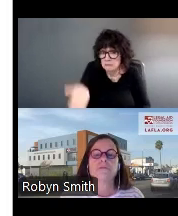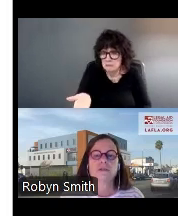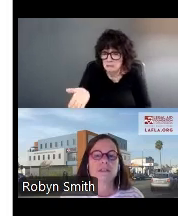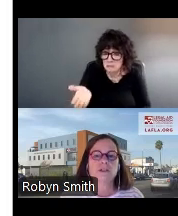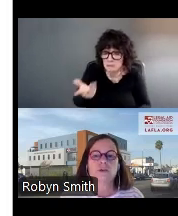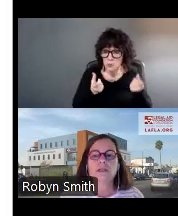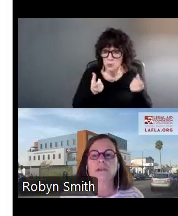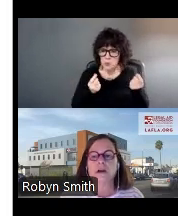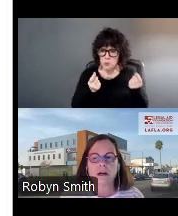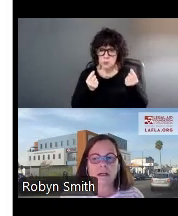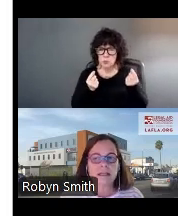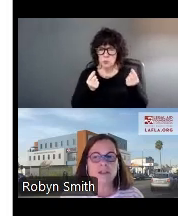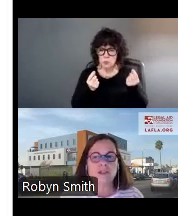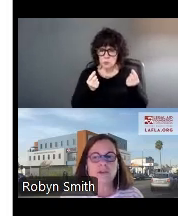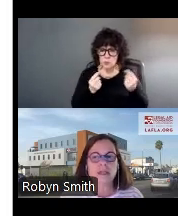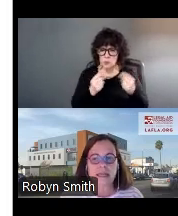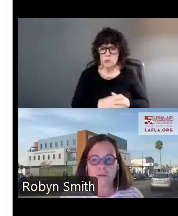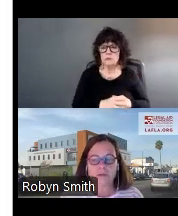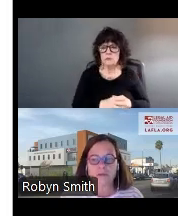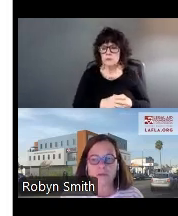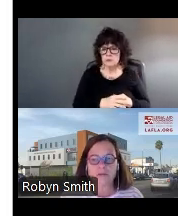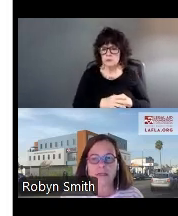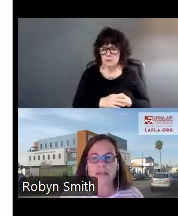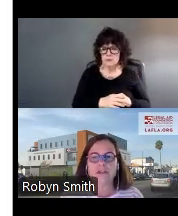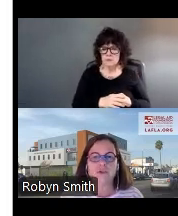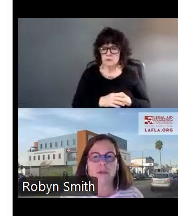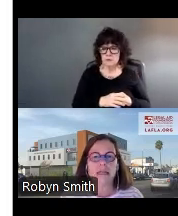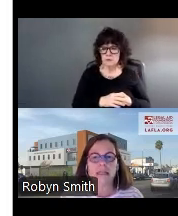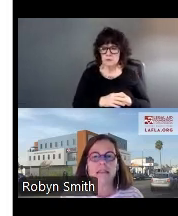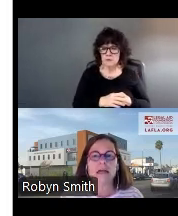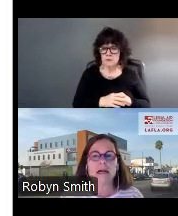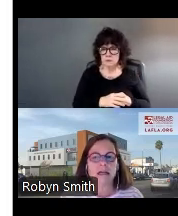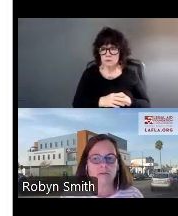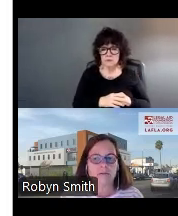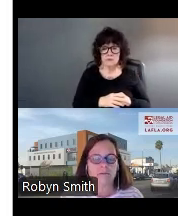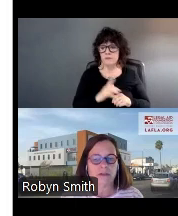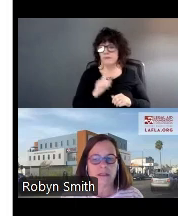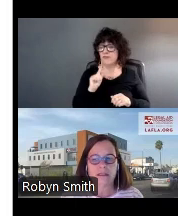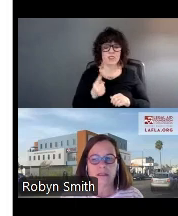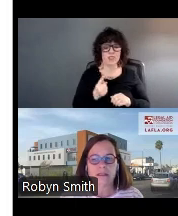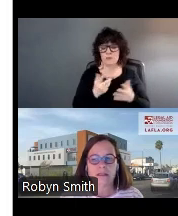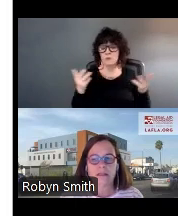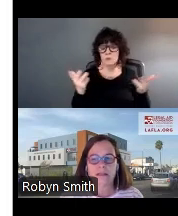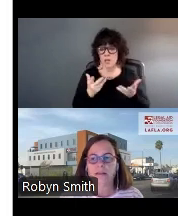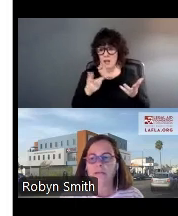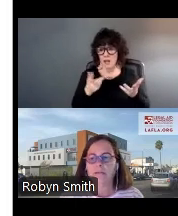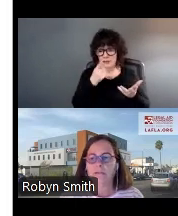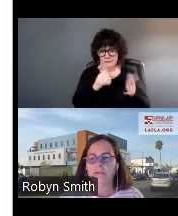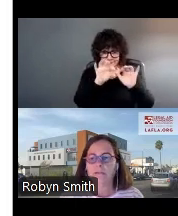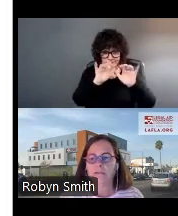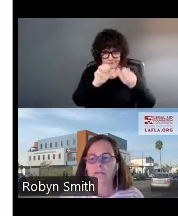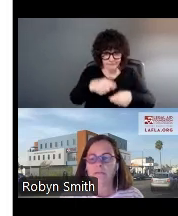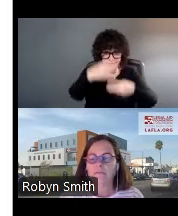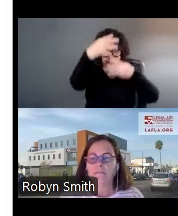The first is you can log into your account at studentaid.gov,